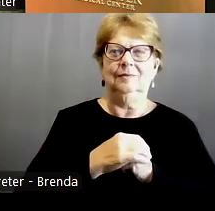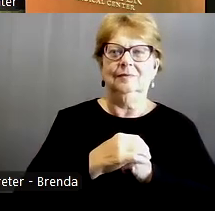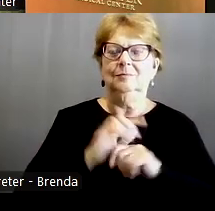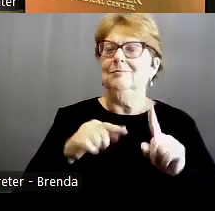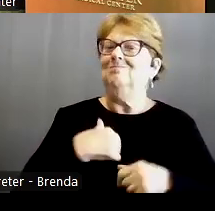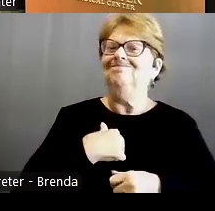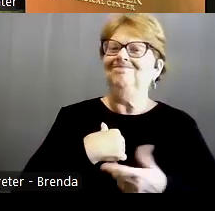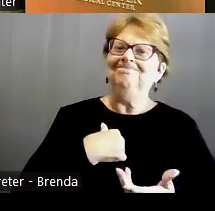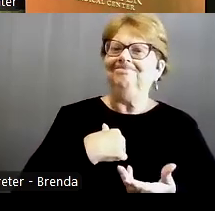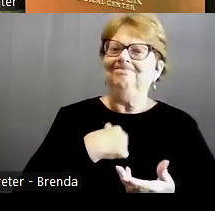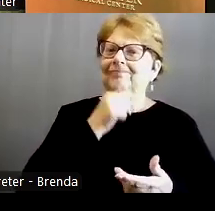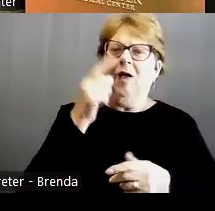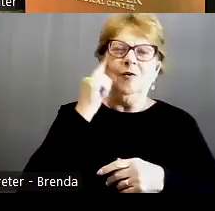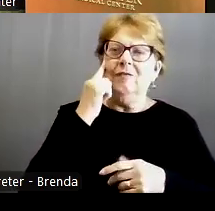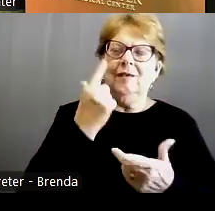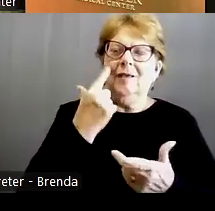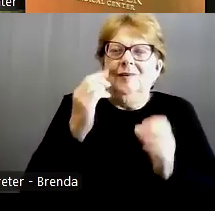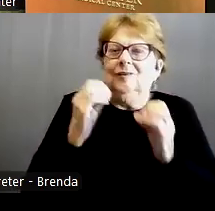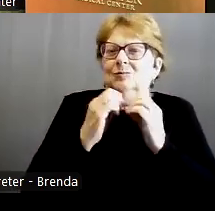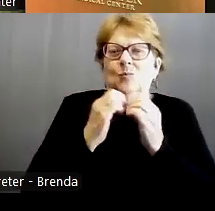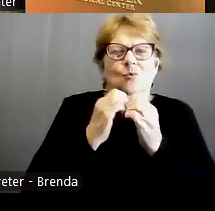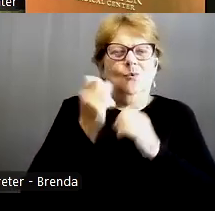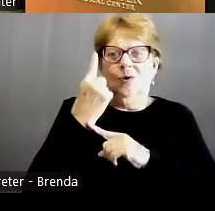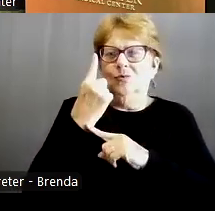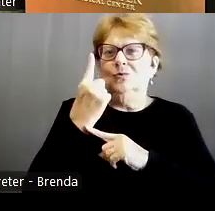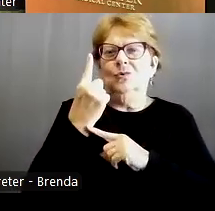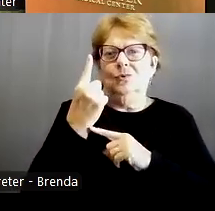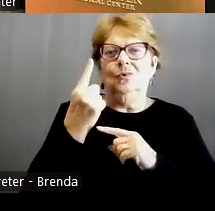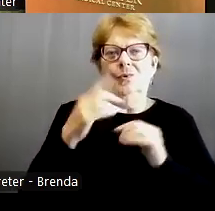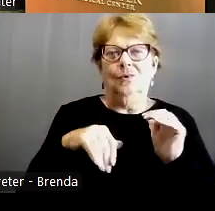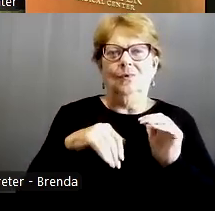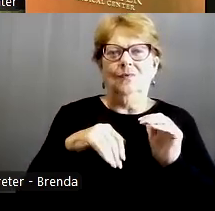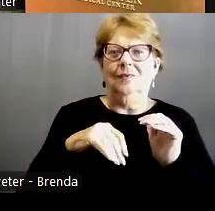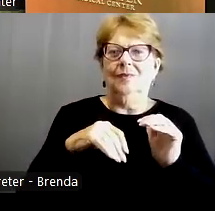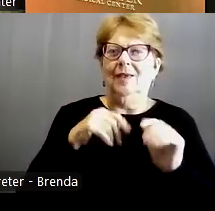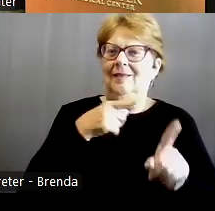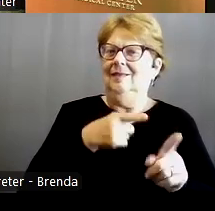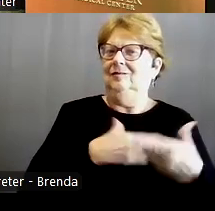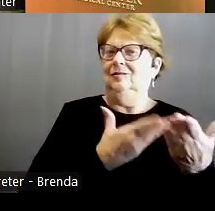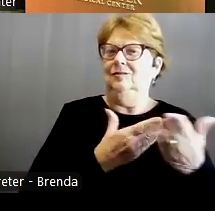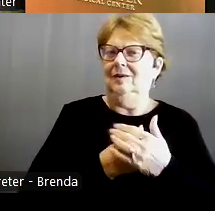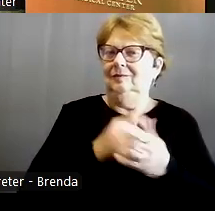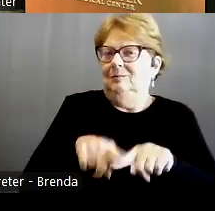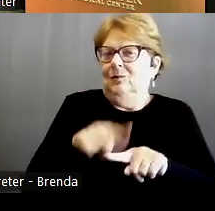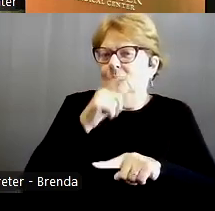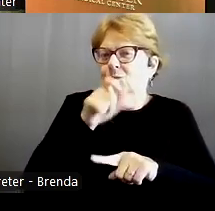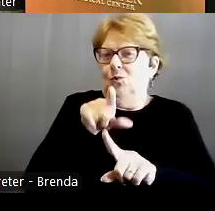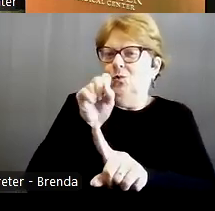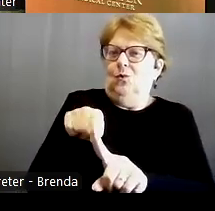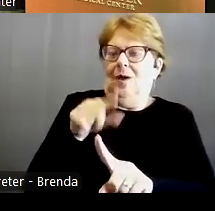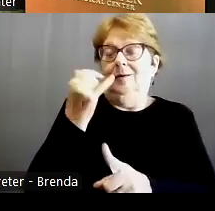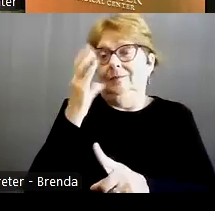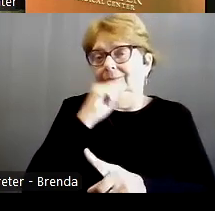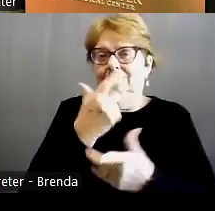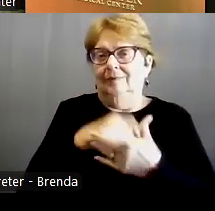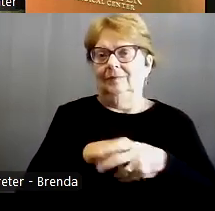think that, I think it's more understood than this might suggest, depending on who you ask, I suppose.